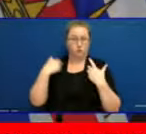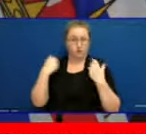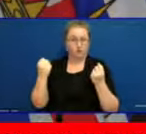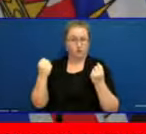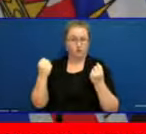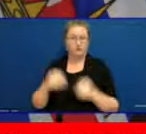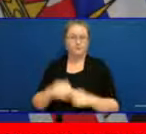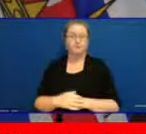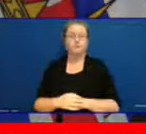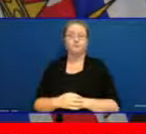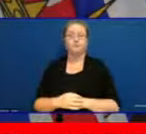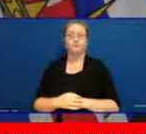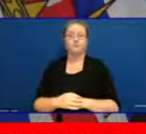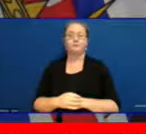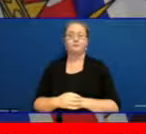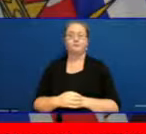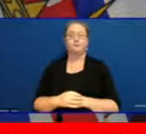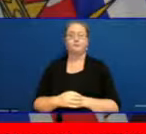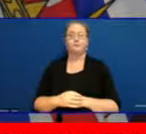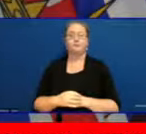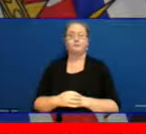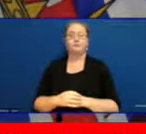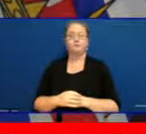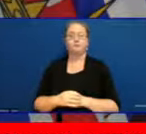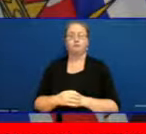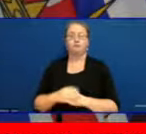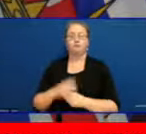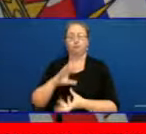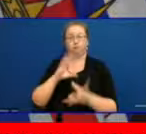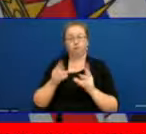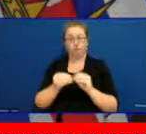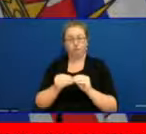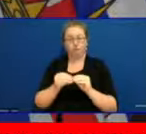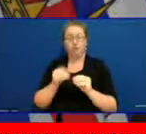in the Northern Health Region. We're now up to